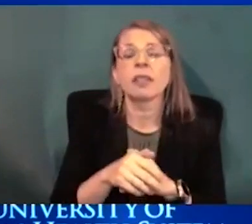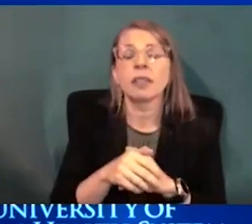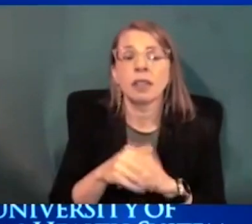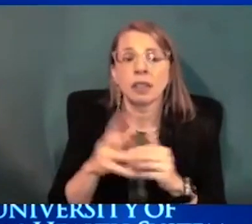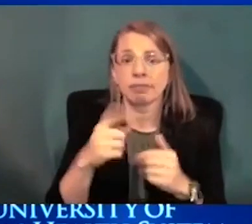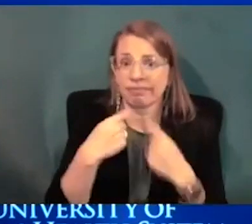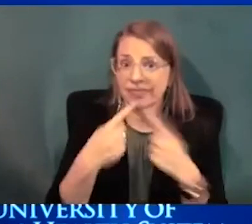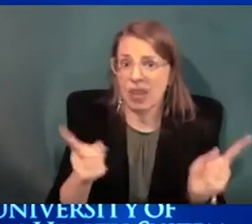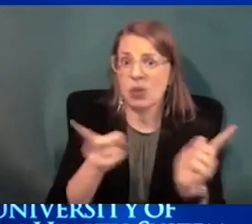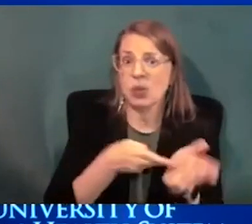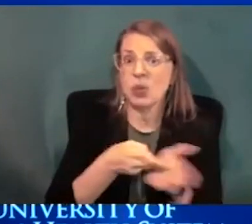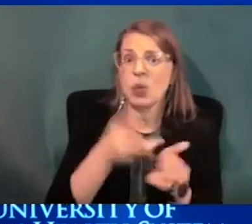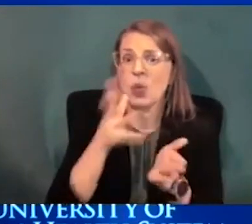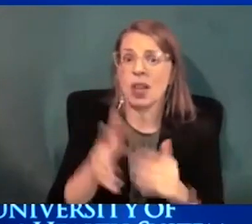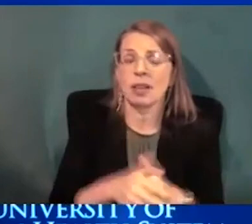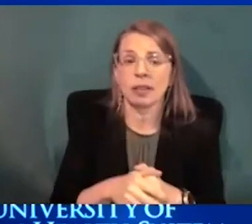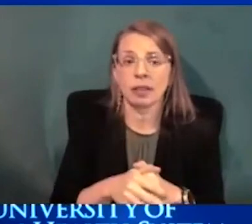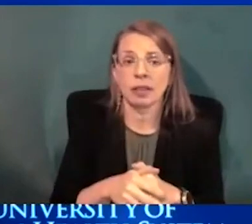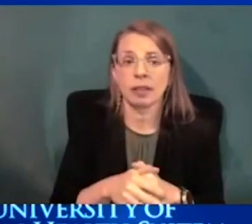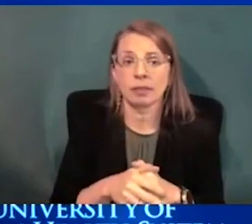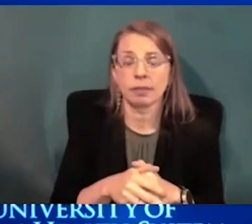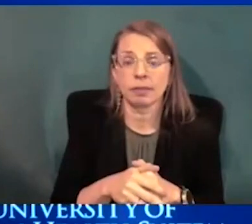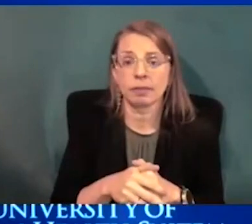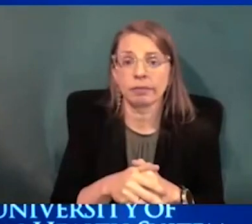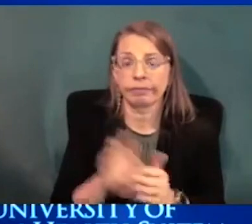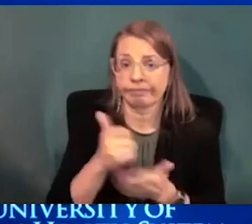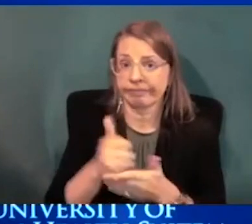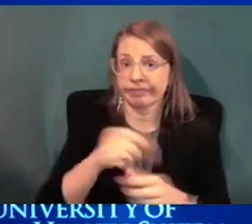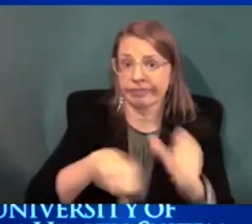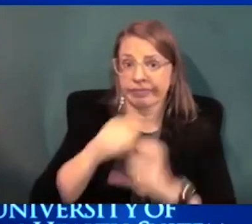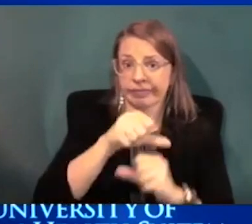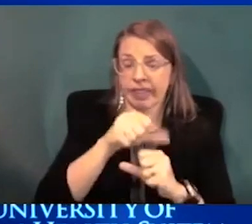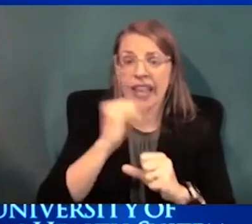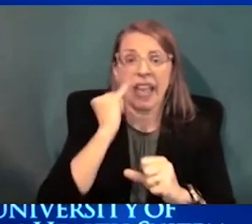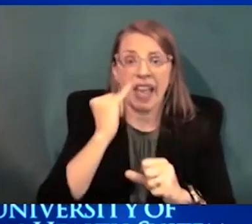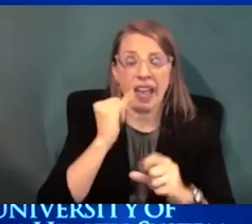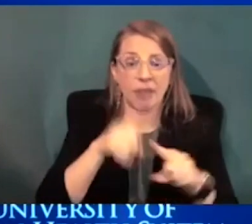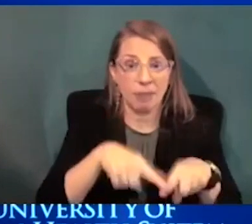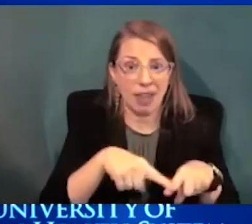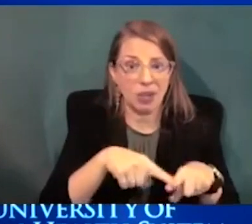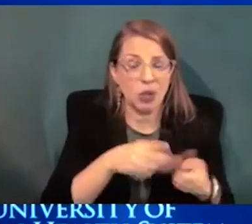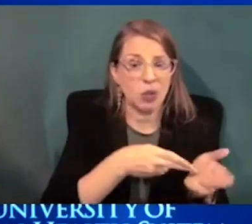help each other when we do it based in truth and not in lies.